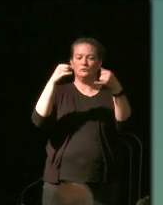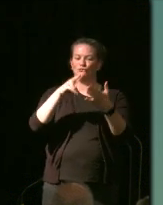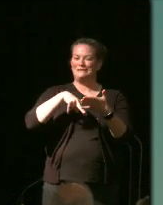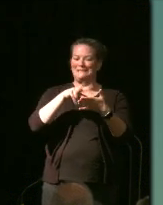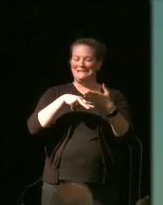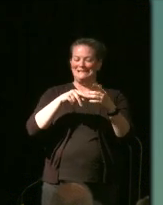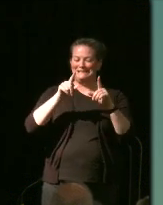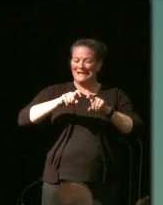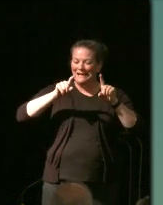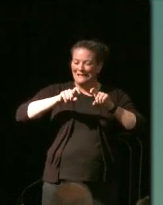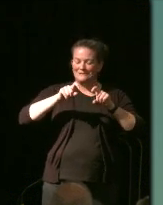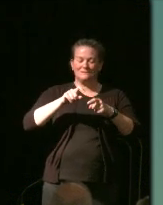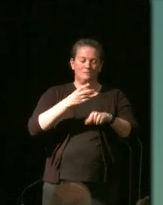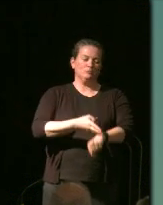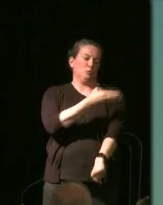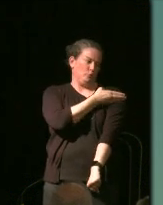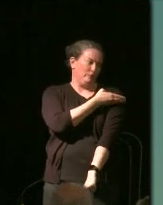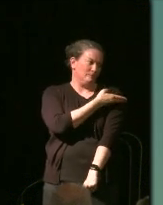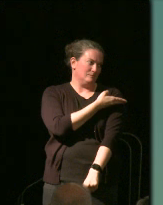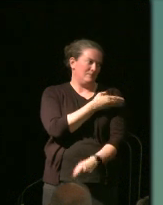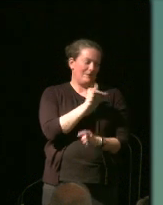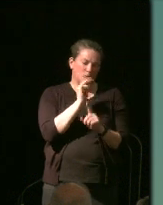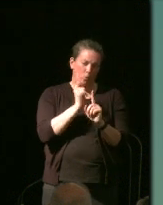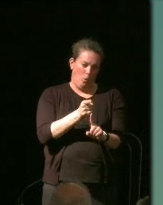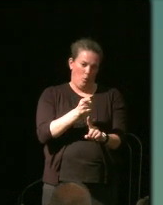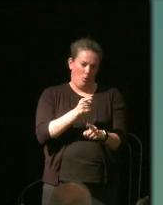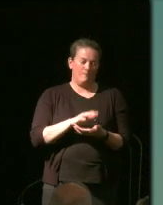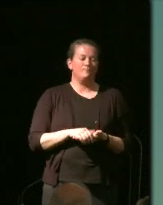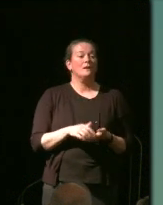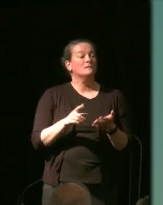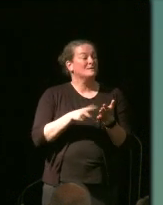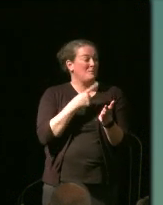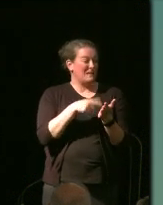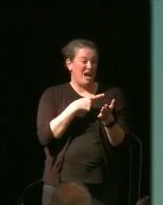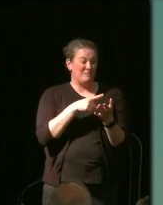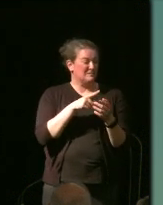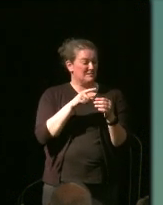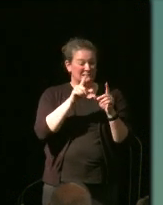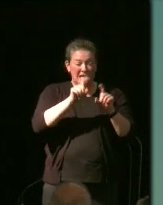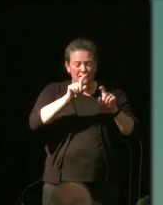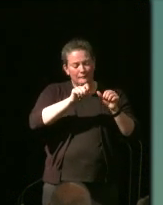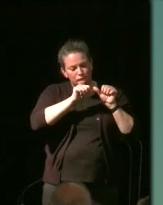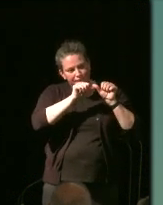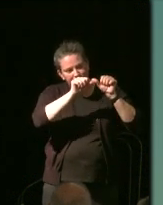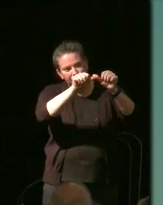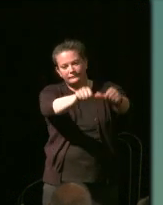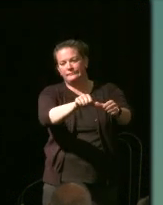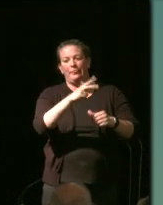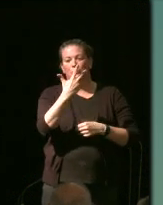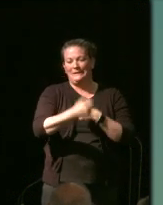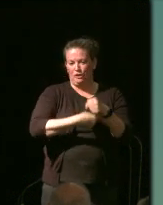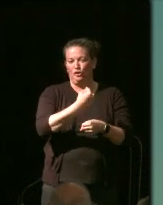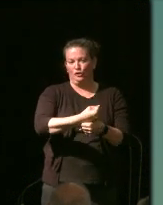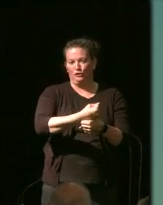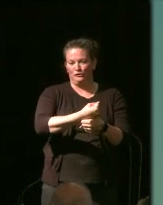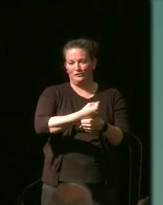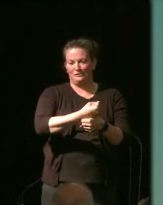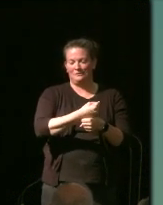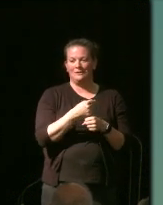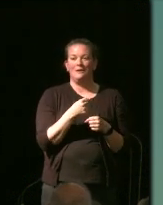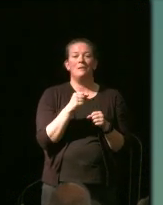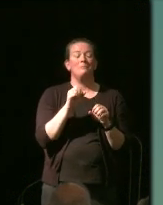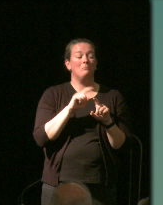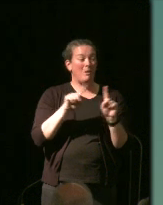you have to run it out multiple years if you do that just to get the data you need, we kind of swing for the fences here. So we're saying we can